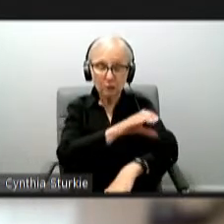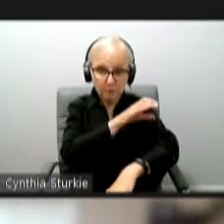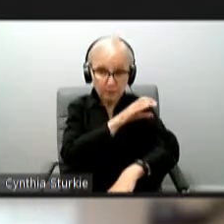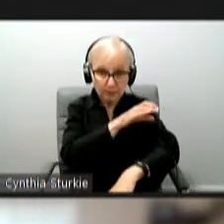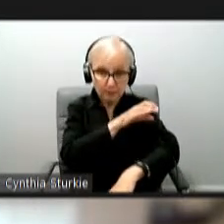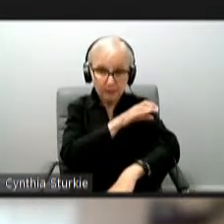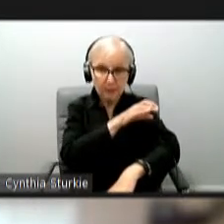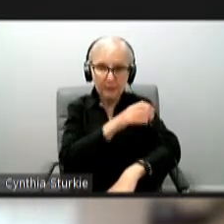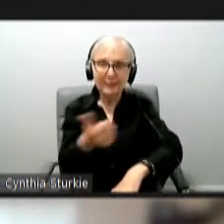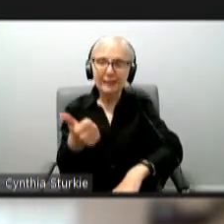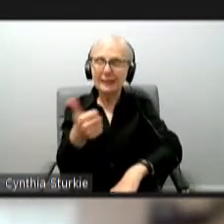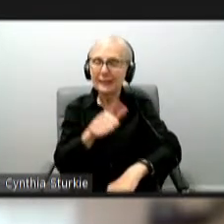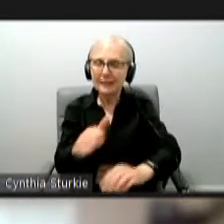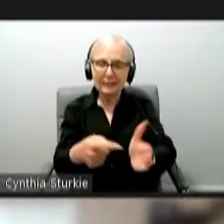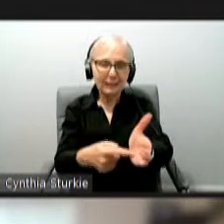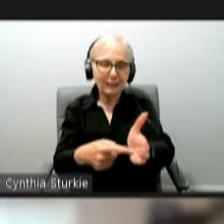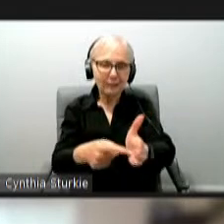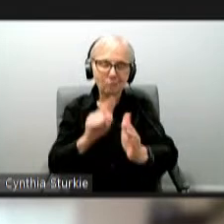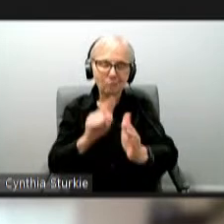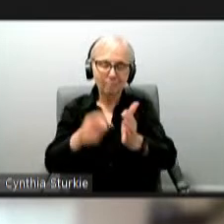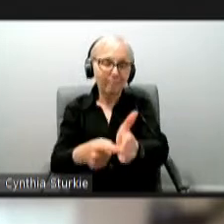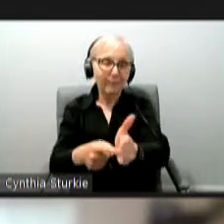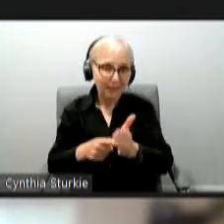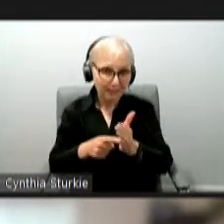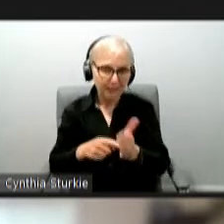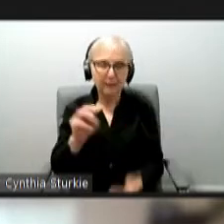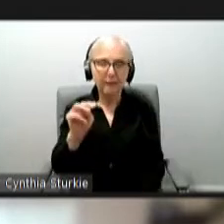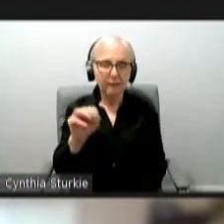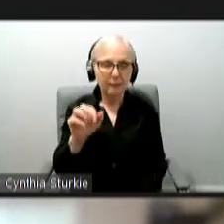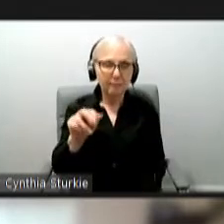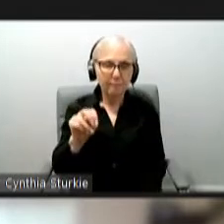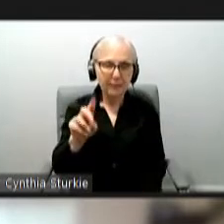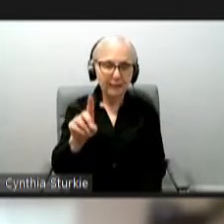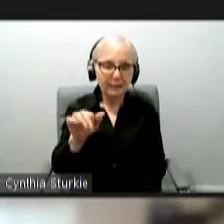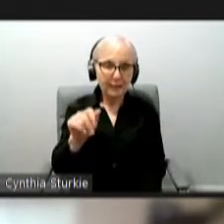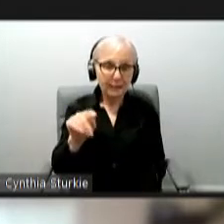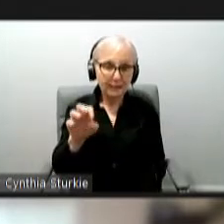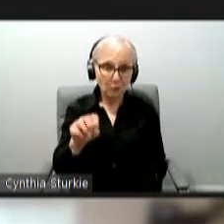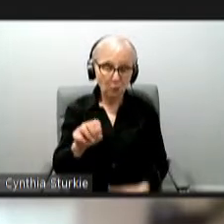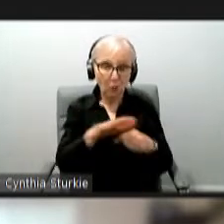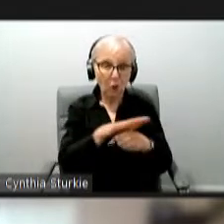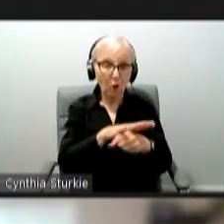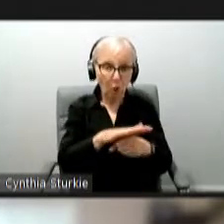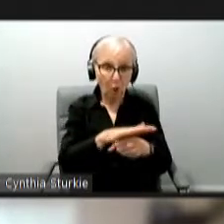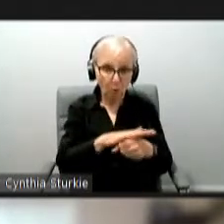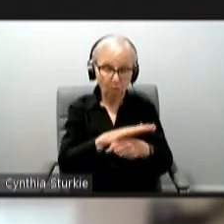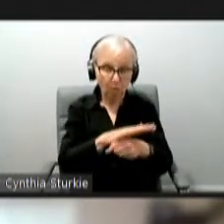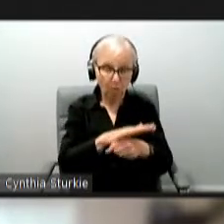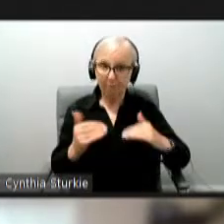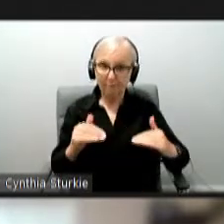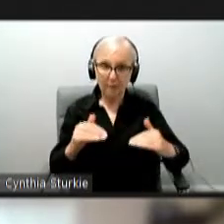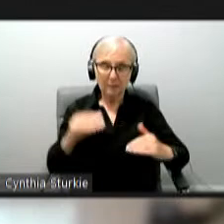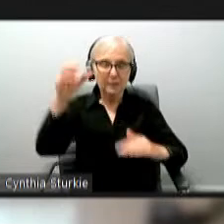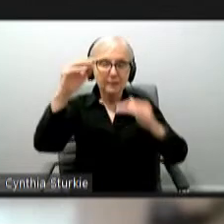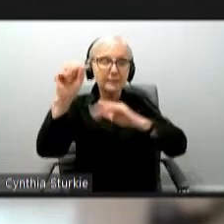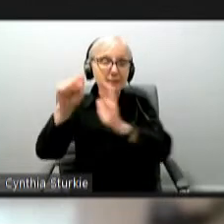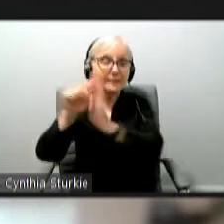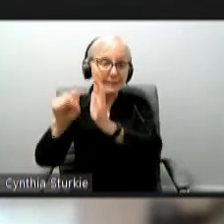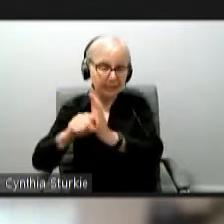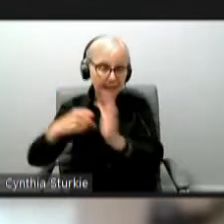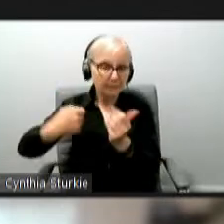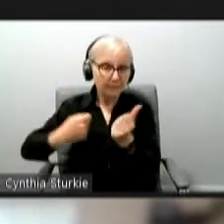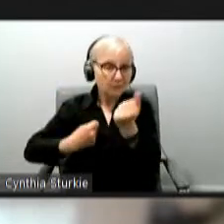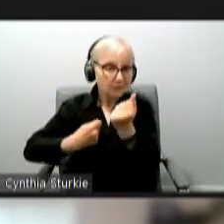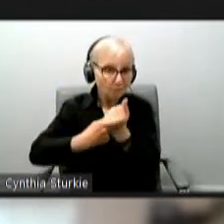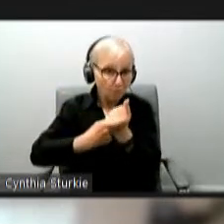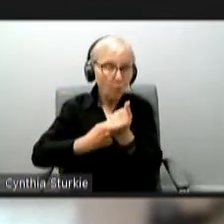Colorado, any mandates that have occurred have been at the local level. The state has been here to support our